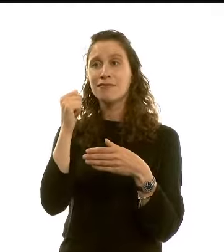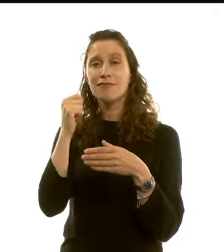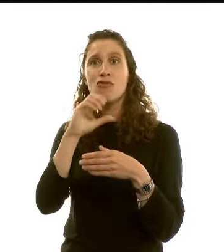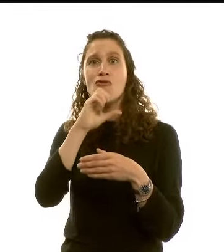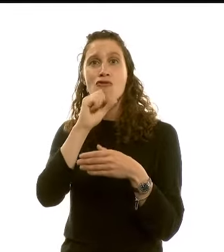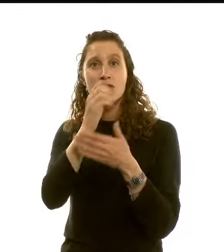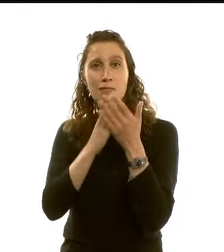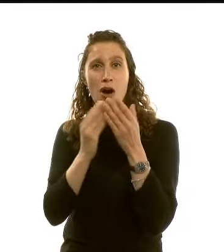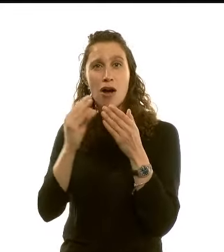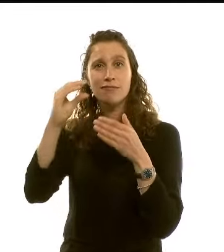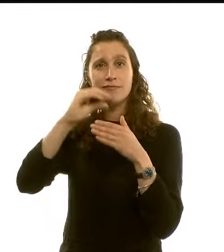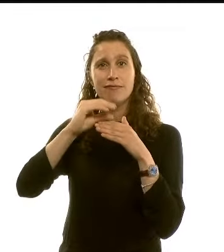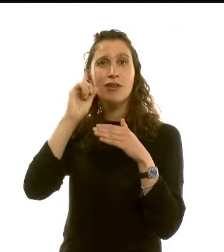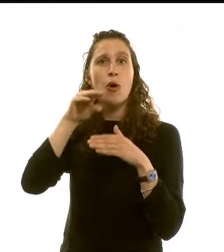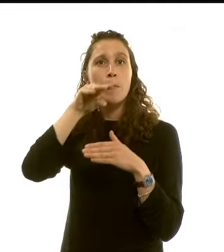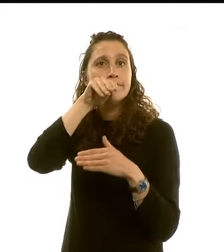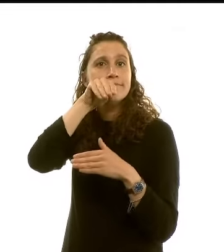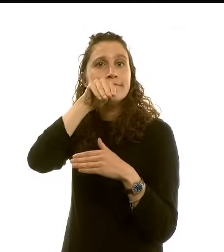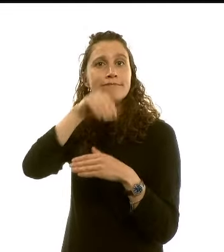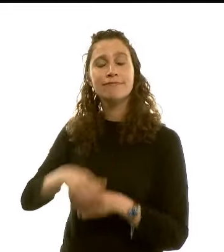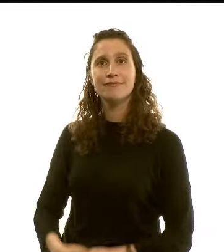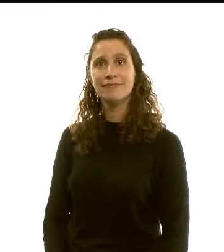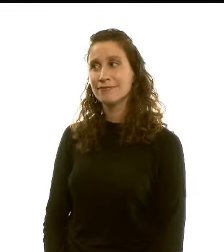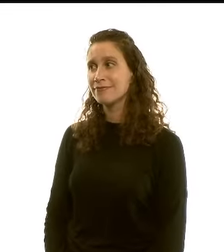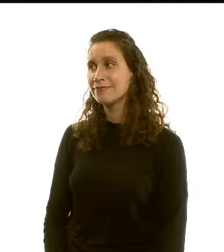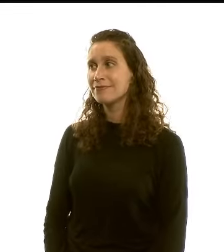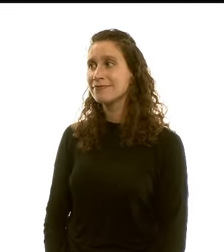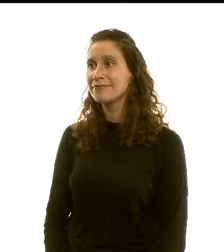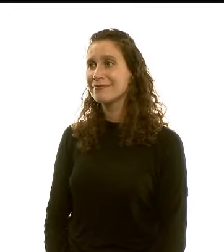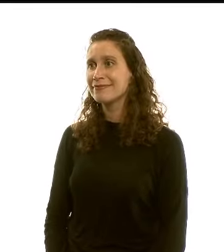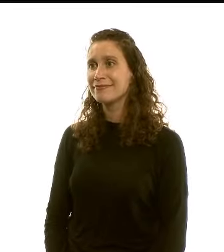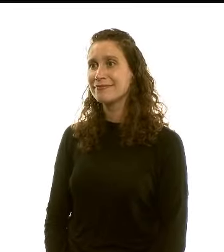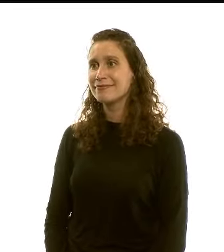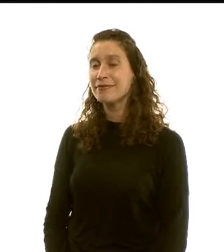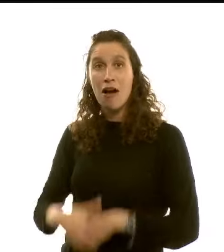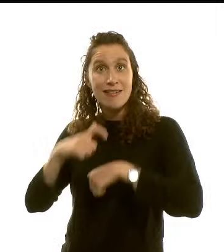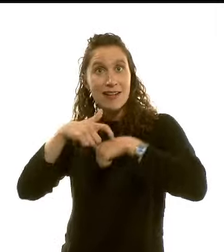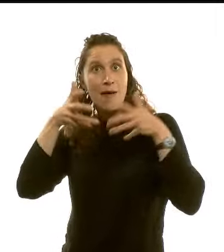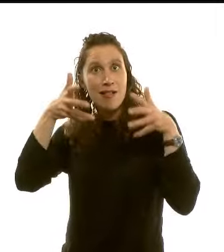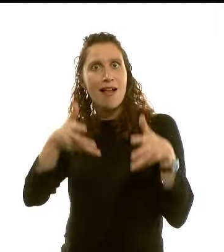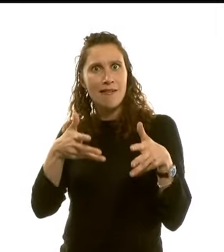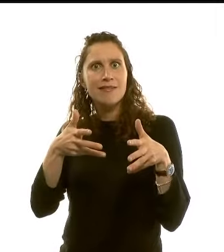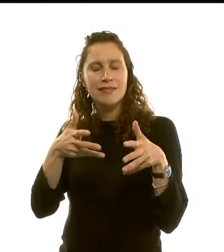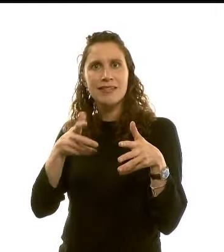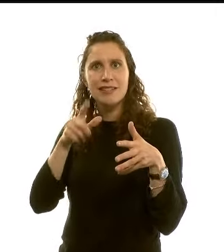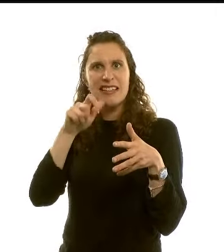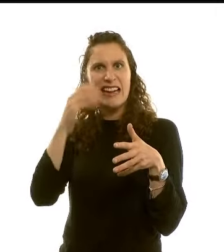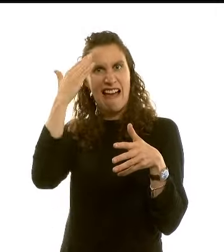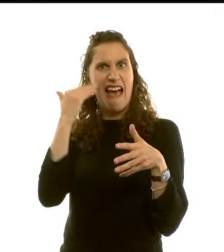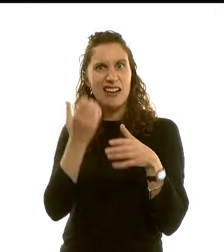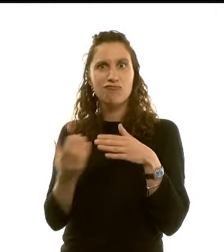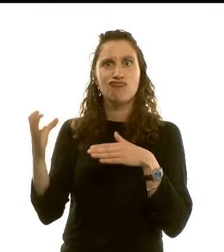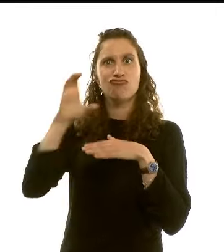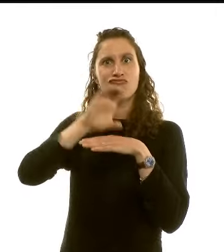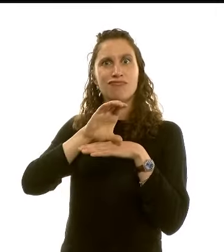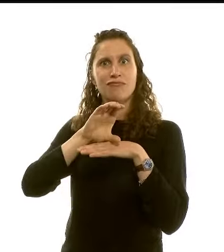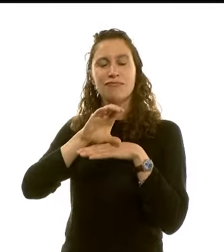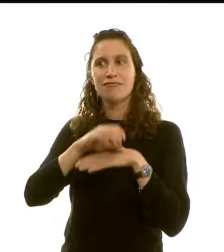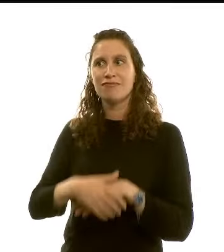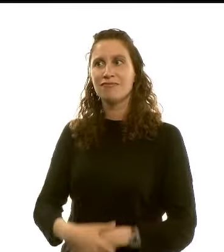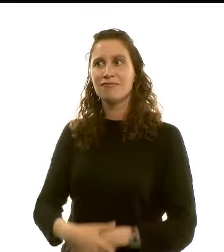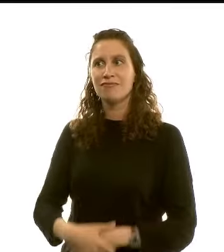piece for the penguin's beak. We've got a little bit of time left, so we need to get that head on there. Ooh, I need